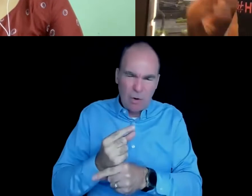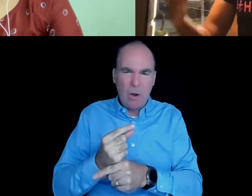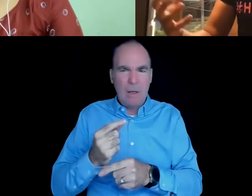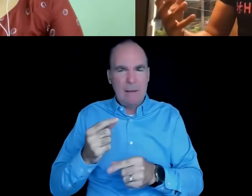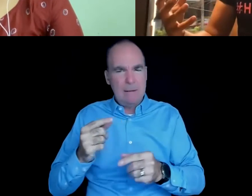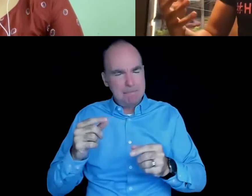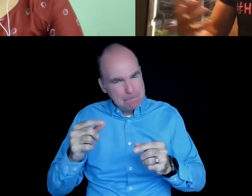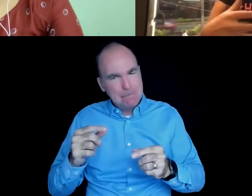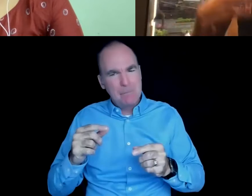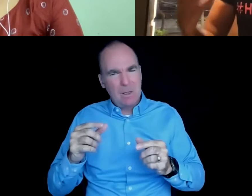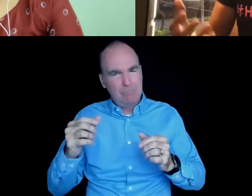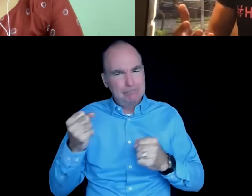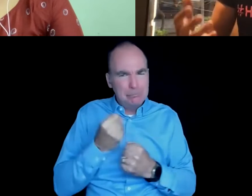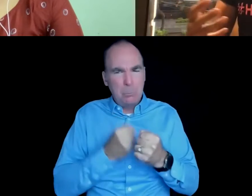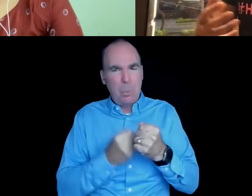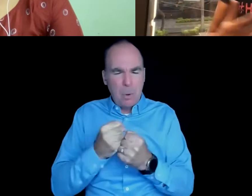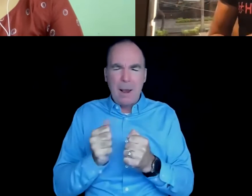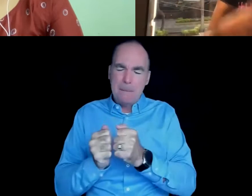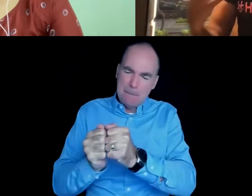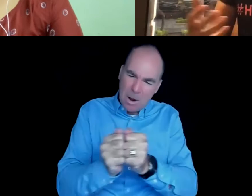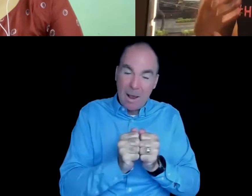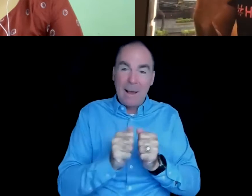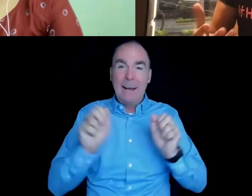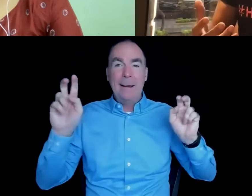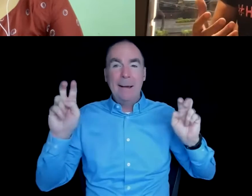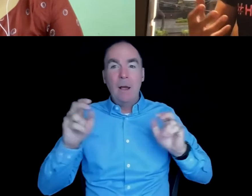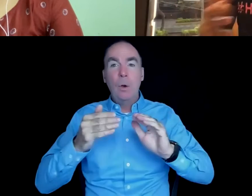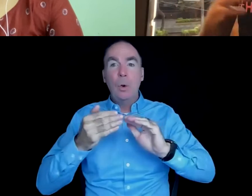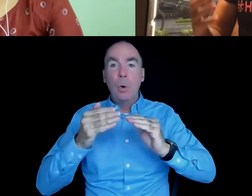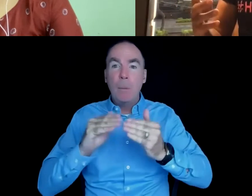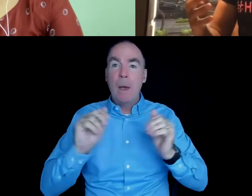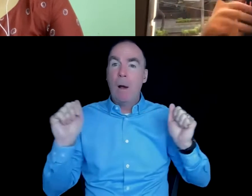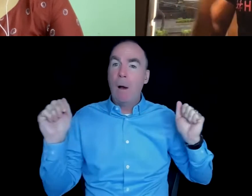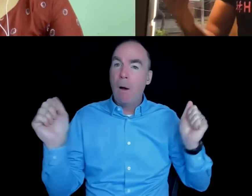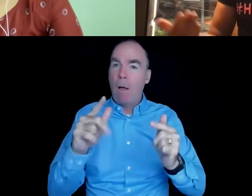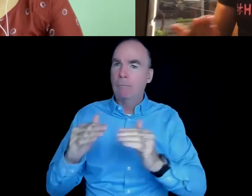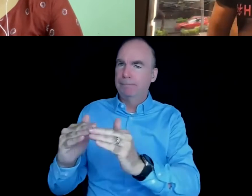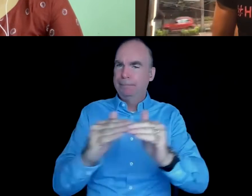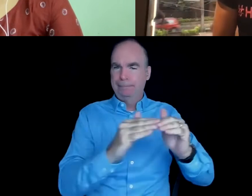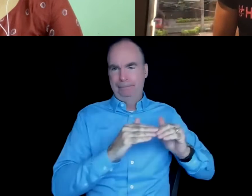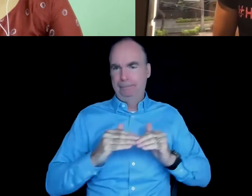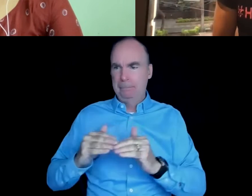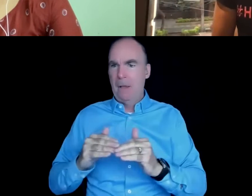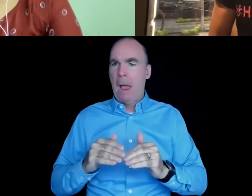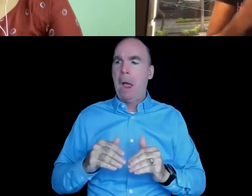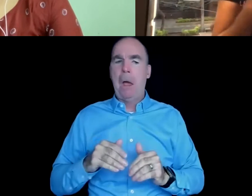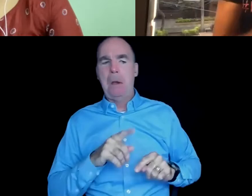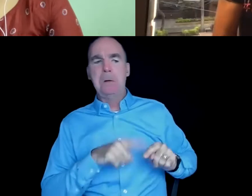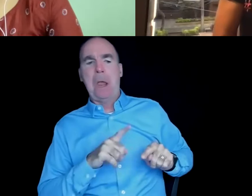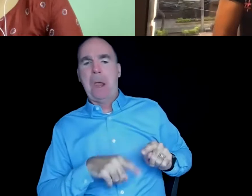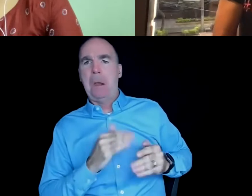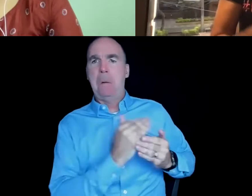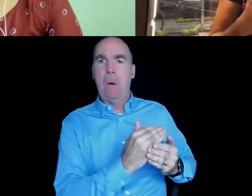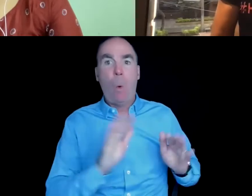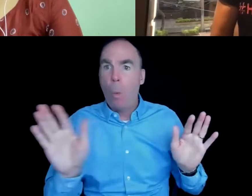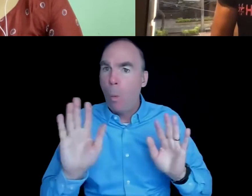to reach this community where we can do whatever we want and to play the role we want without having any stereotypes around us. The story